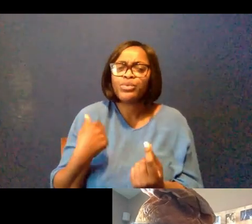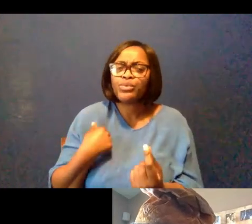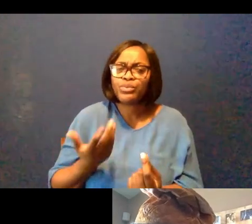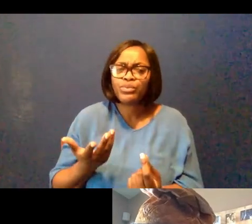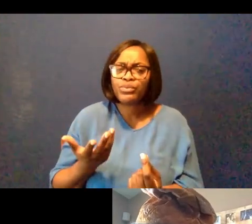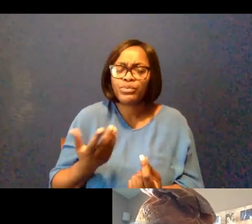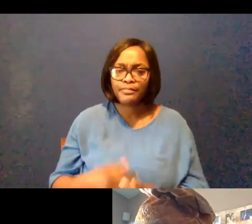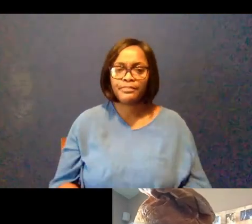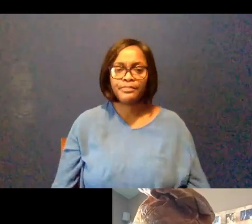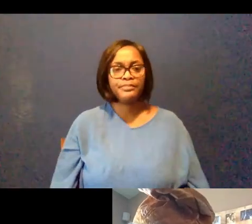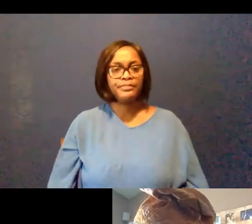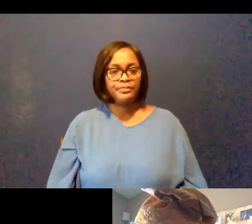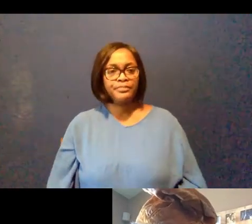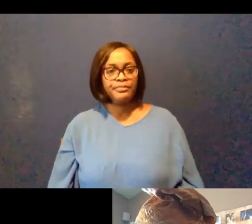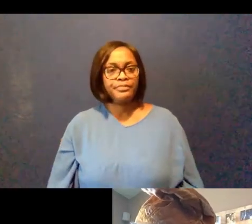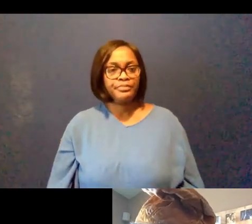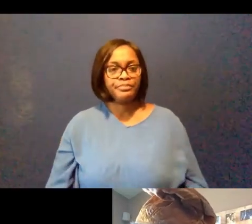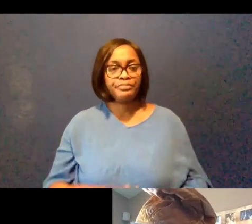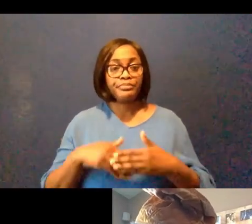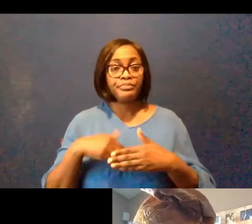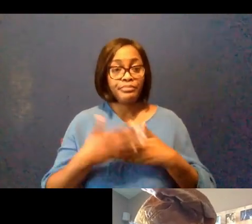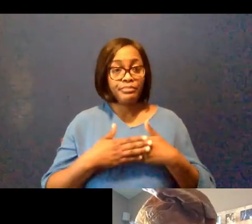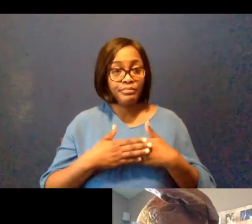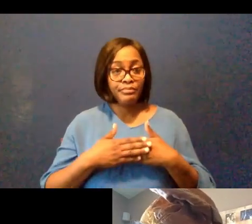the person's question.